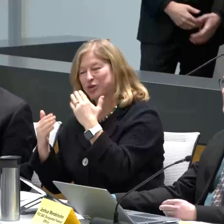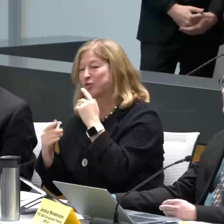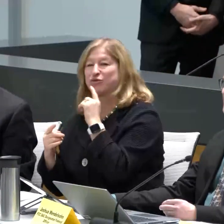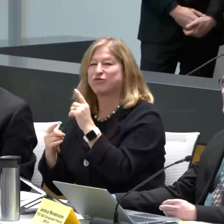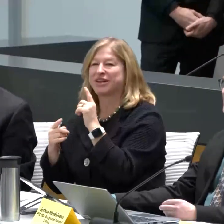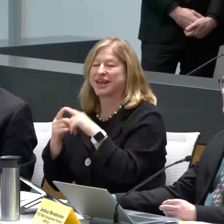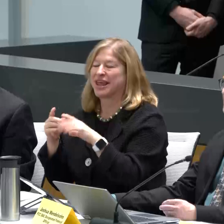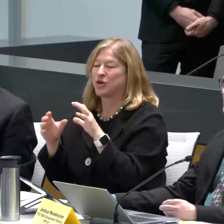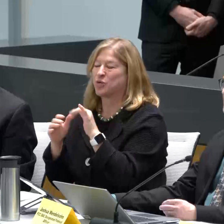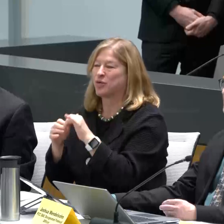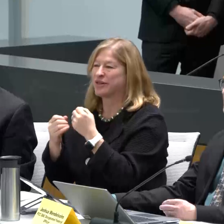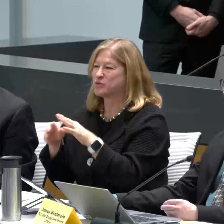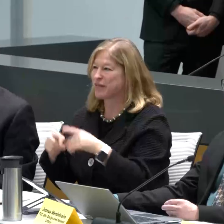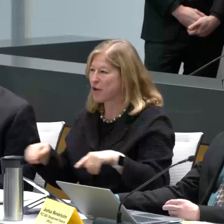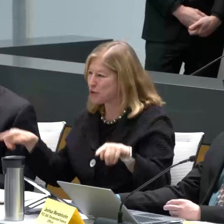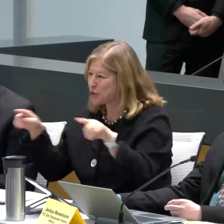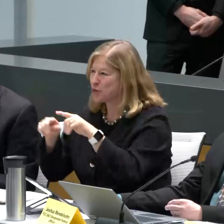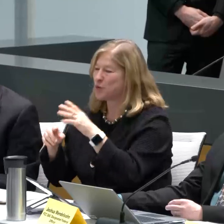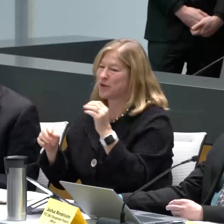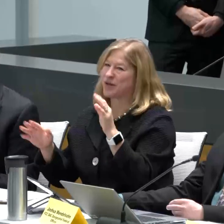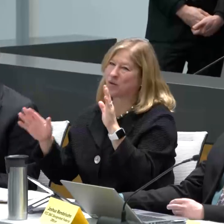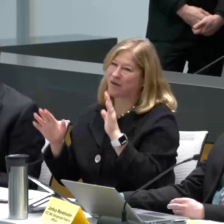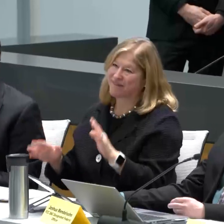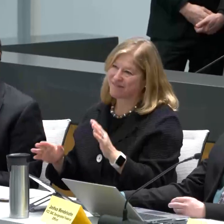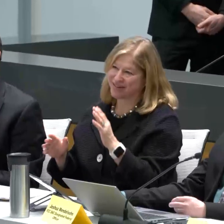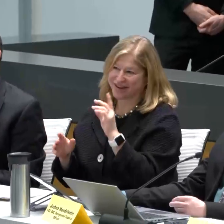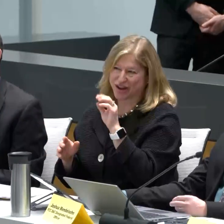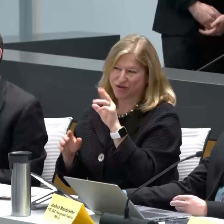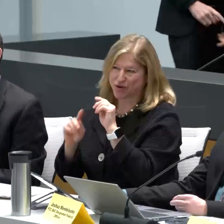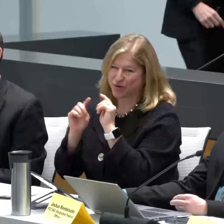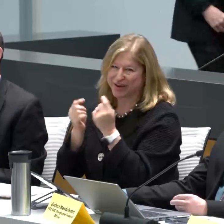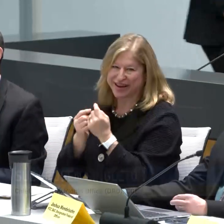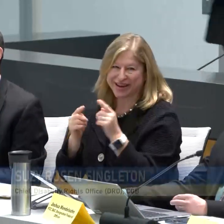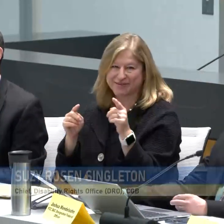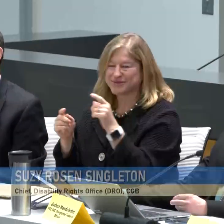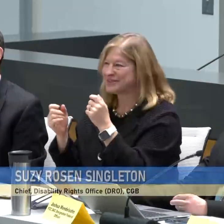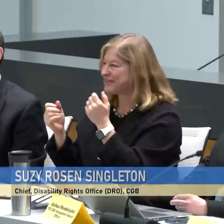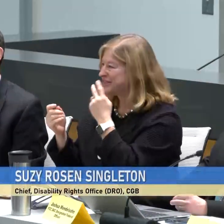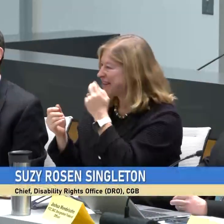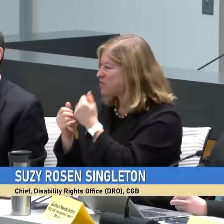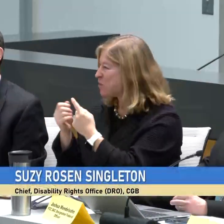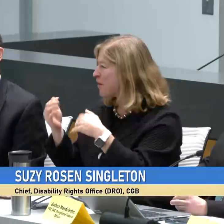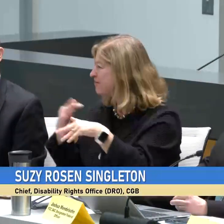I would like to echo everyone's sentiments here, sentiments of gratitude. This could not be done